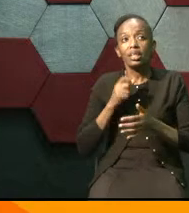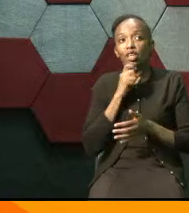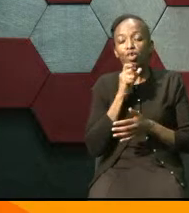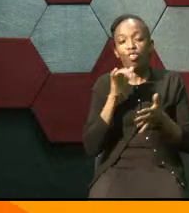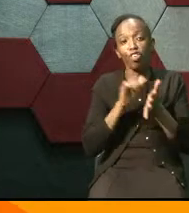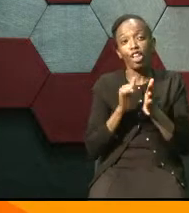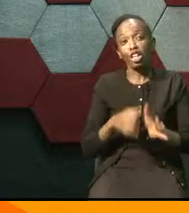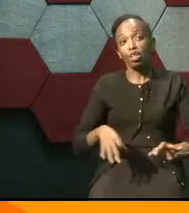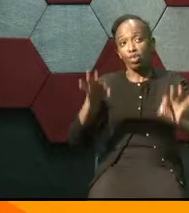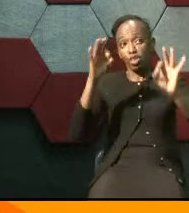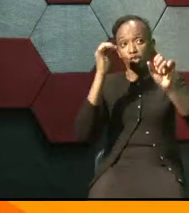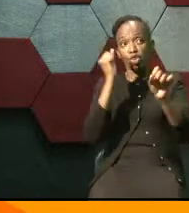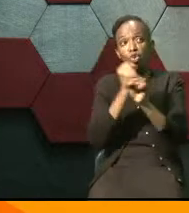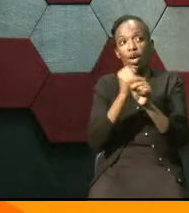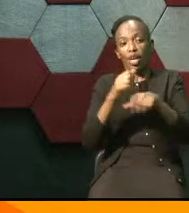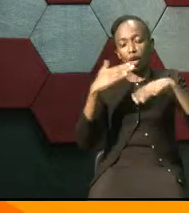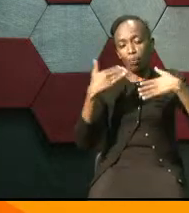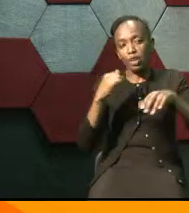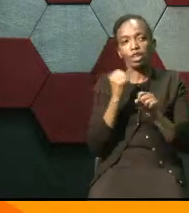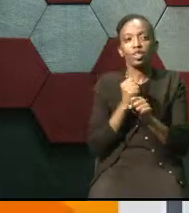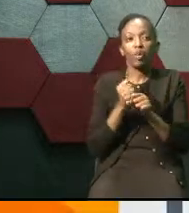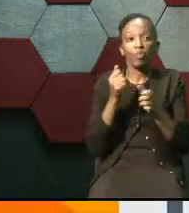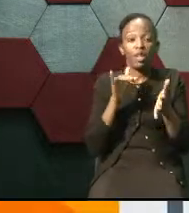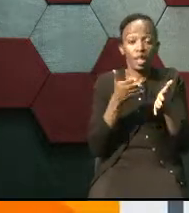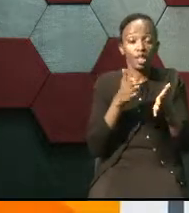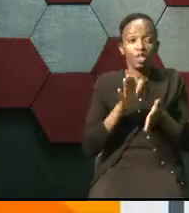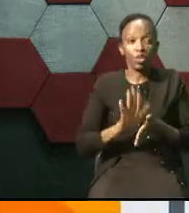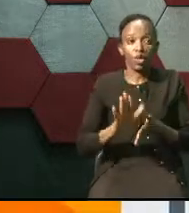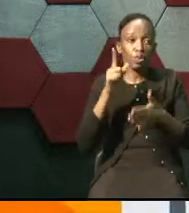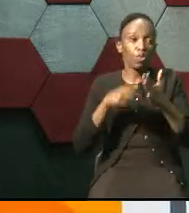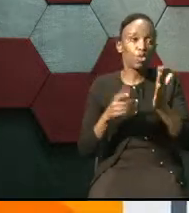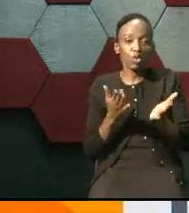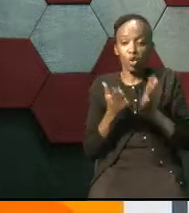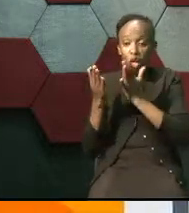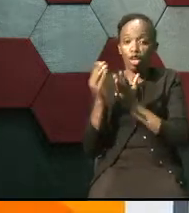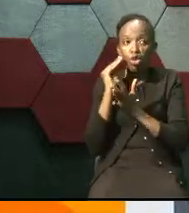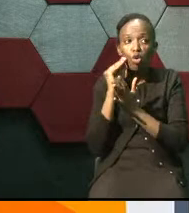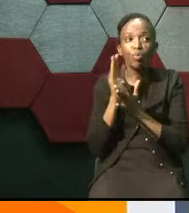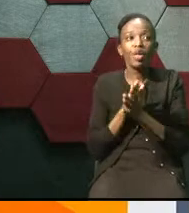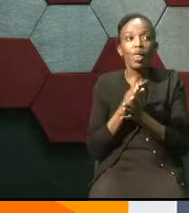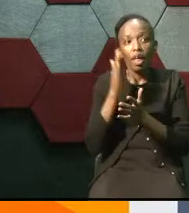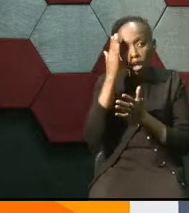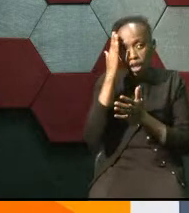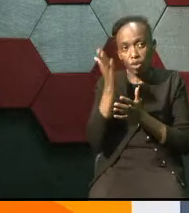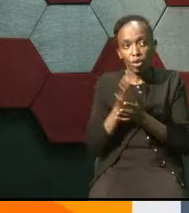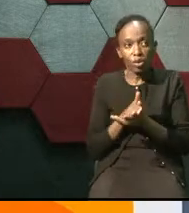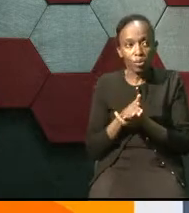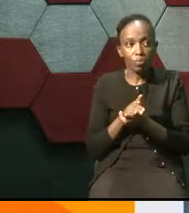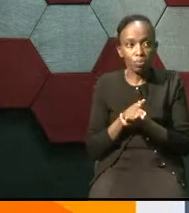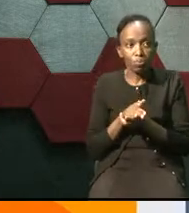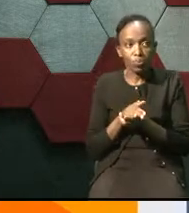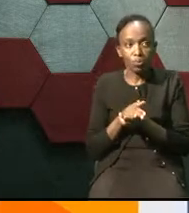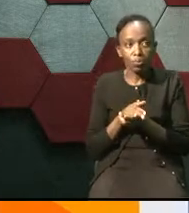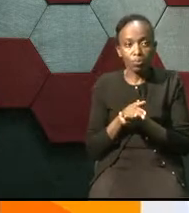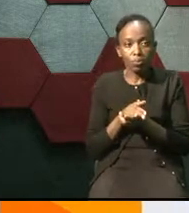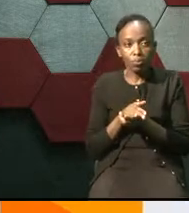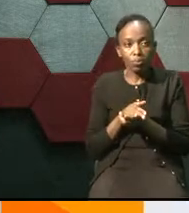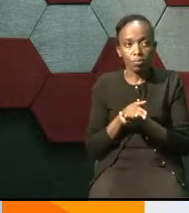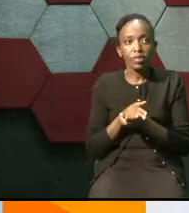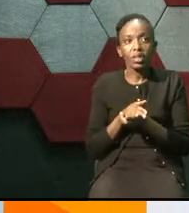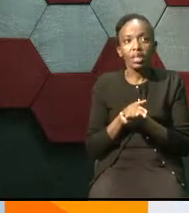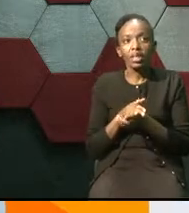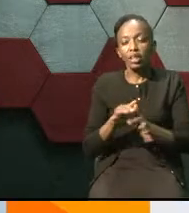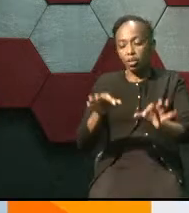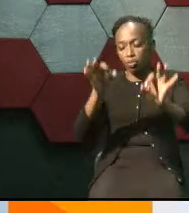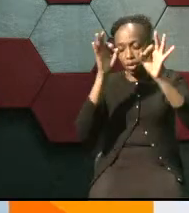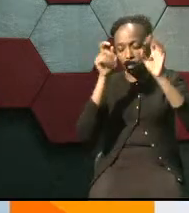that fantastic work and that amazing job. This is yours. This is what you're going with. And you know, it is so impressive,